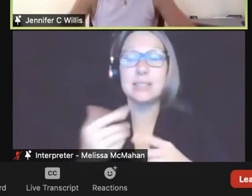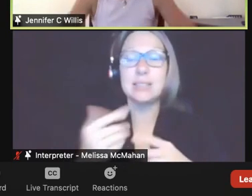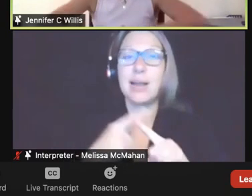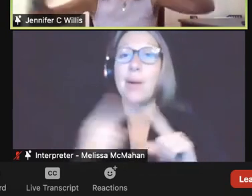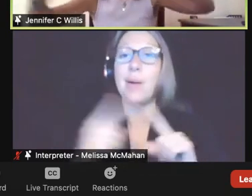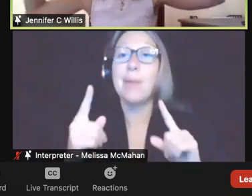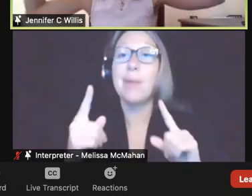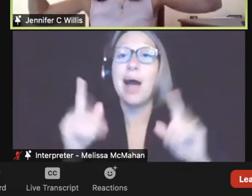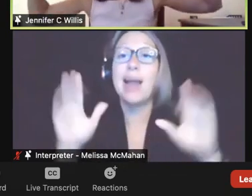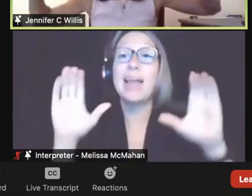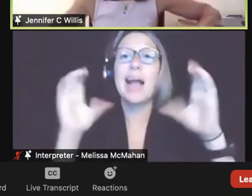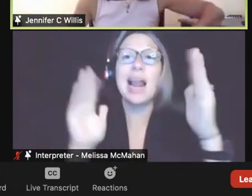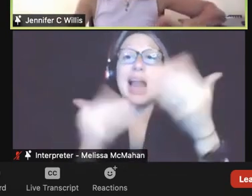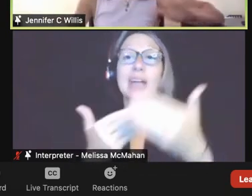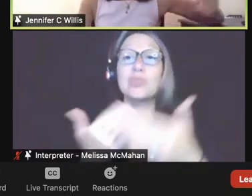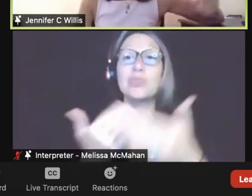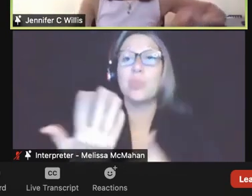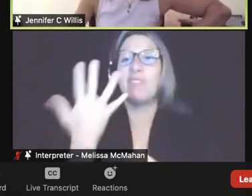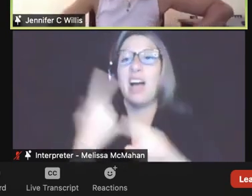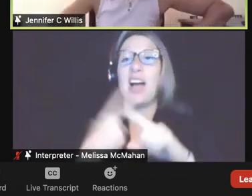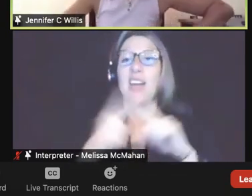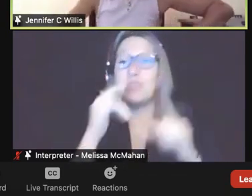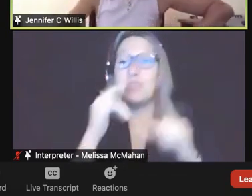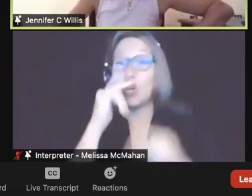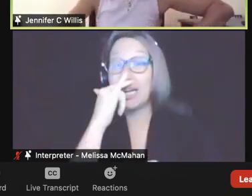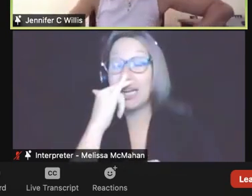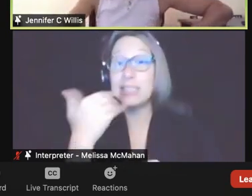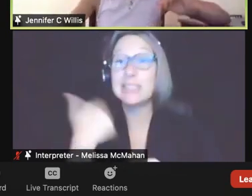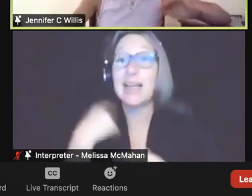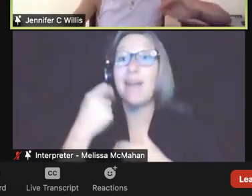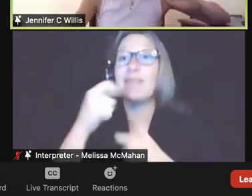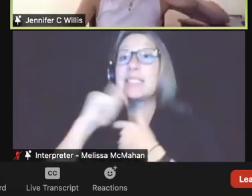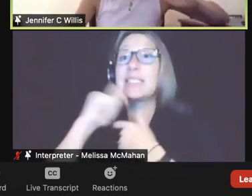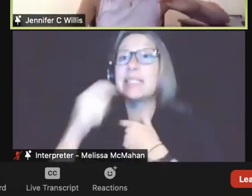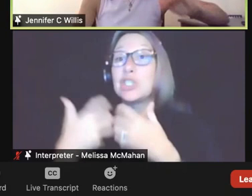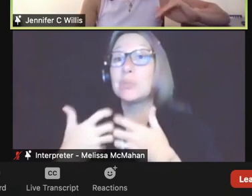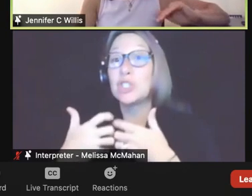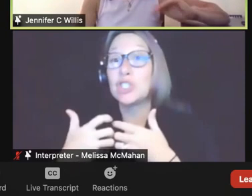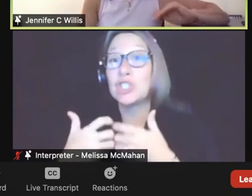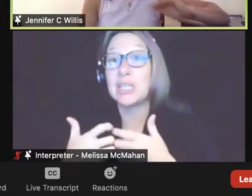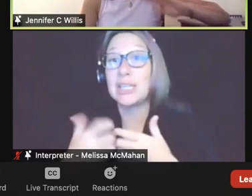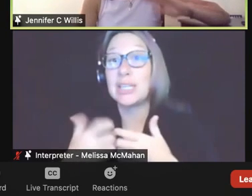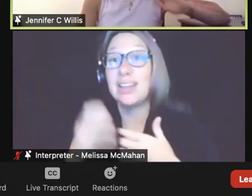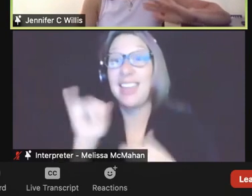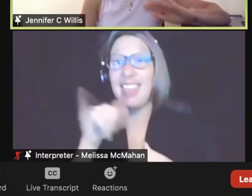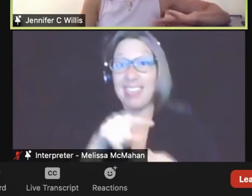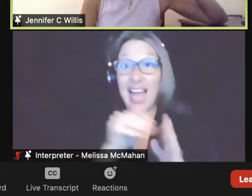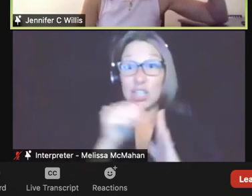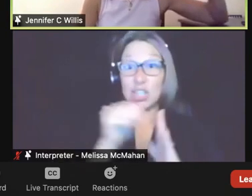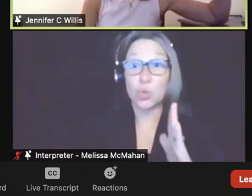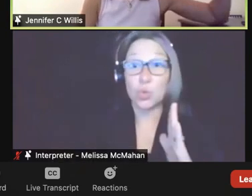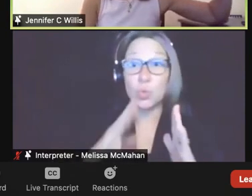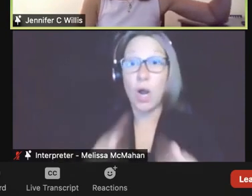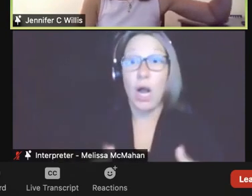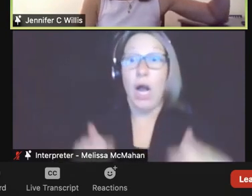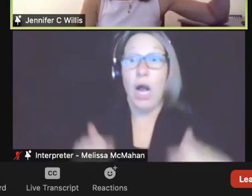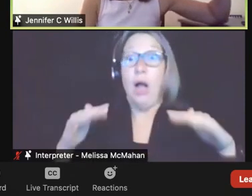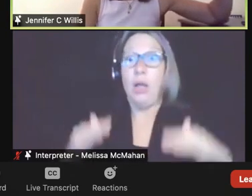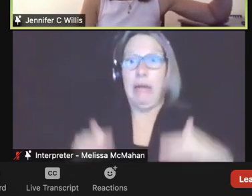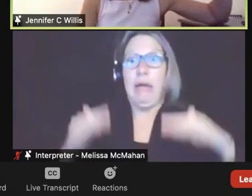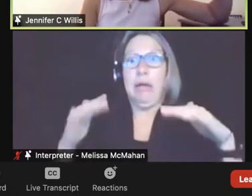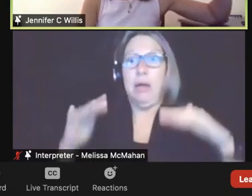they're in a classroom with 5 other kids that also have suction machines? That student's anxiety is going to ramp up every time